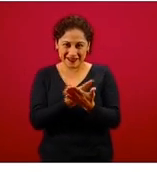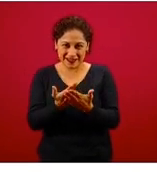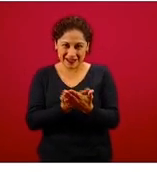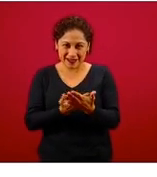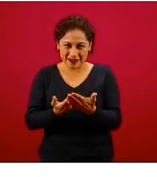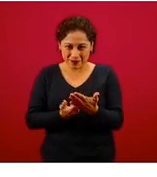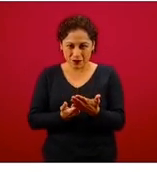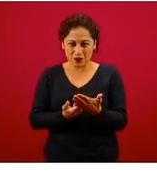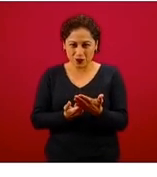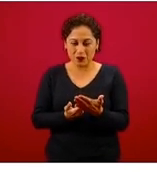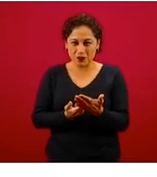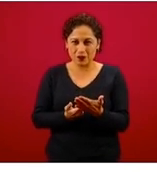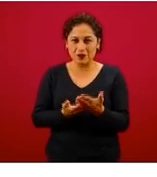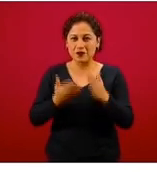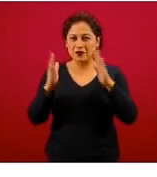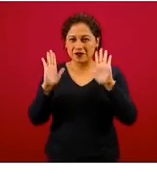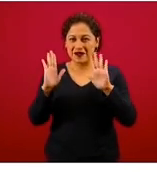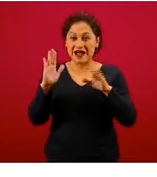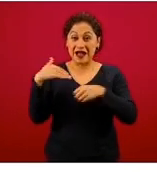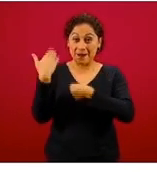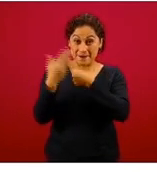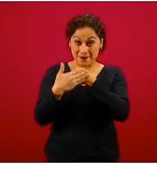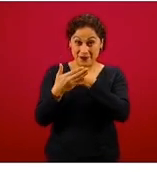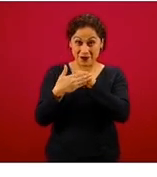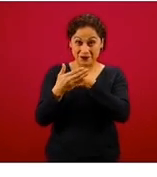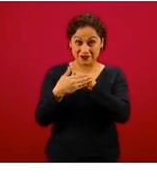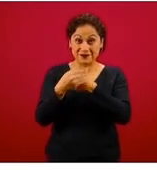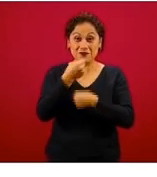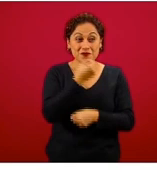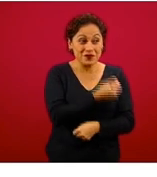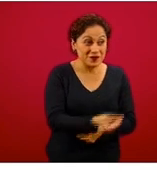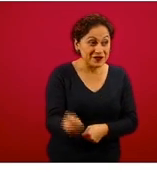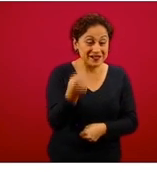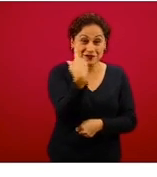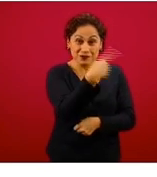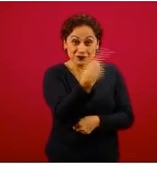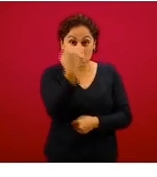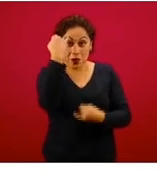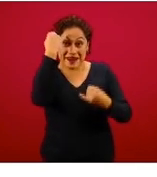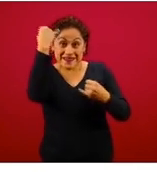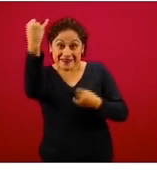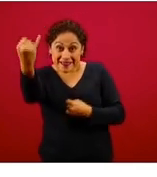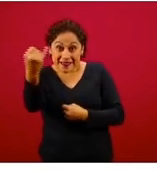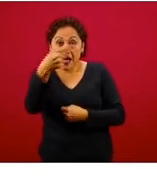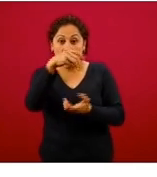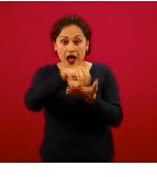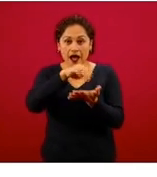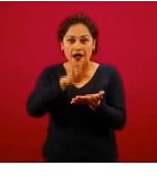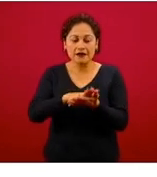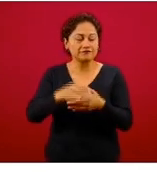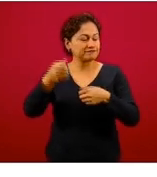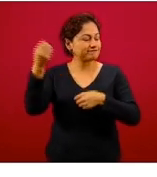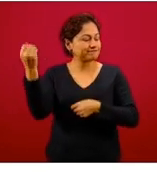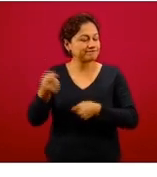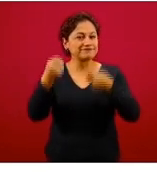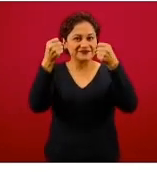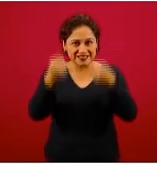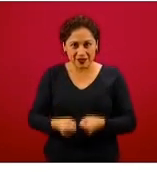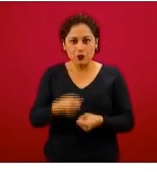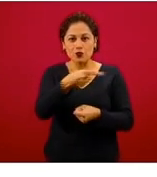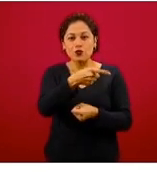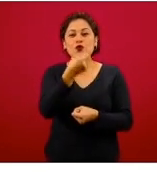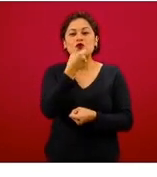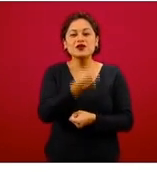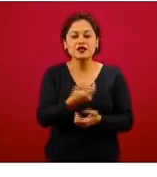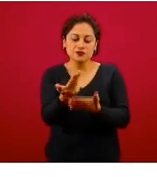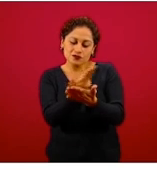va a rules. llegar de los niños en unas horas, But I ustedes dirán, think van a tener dibujos relacionados it con is important to get to know our enemy in order to